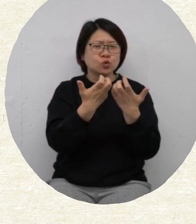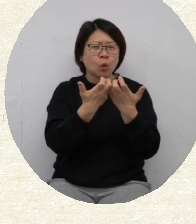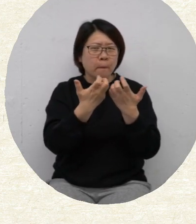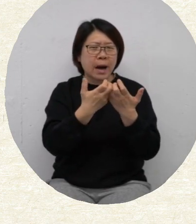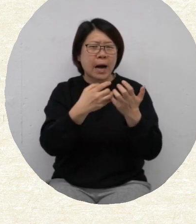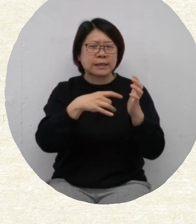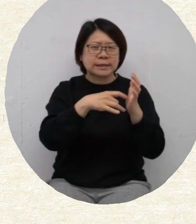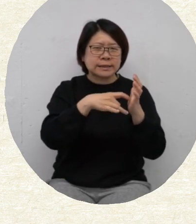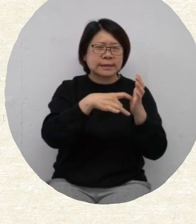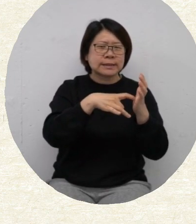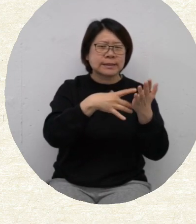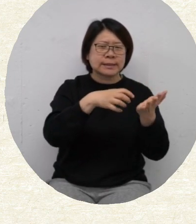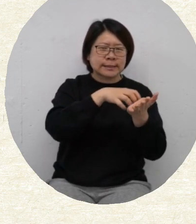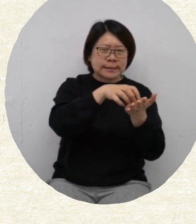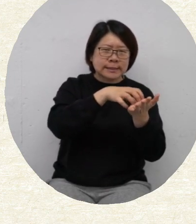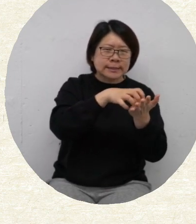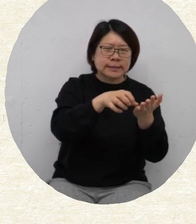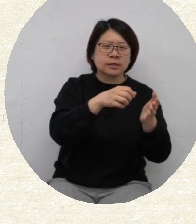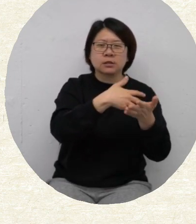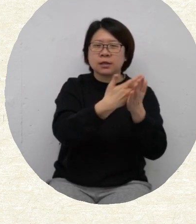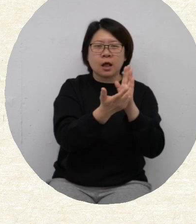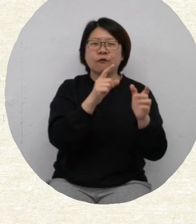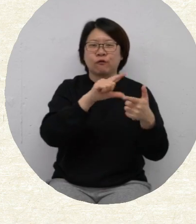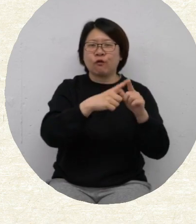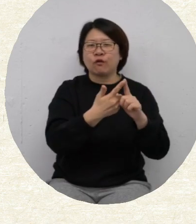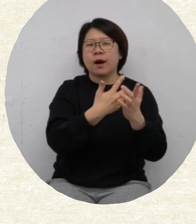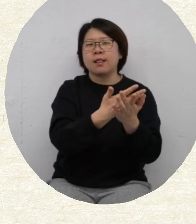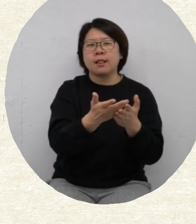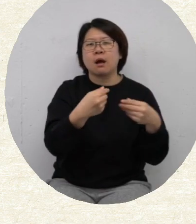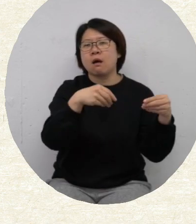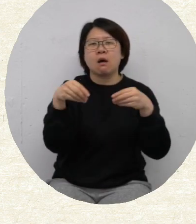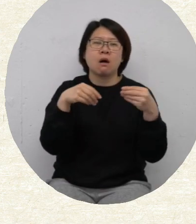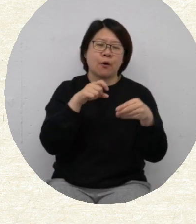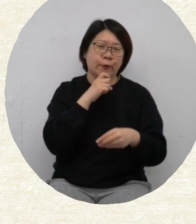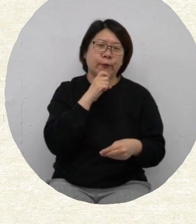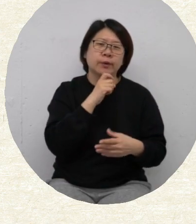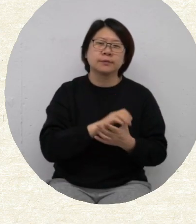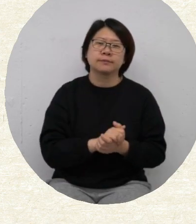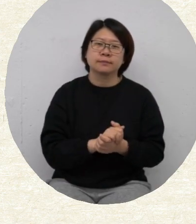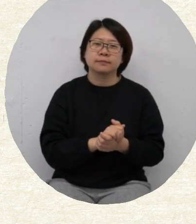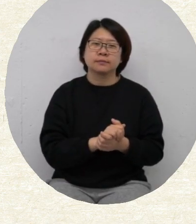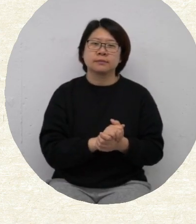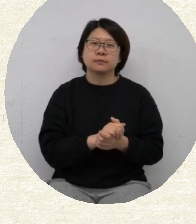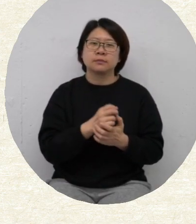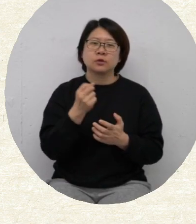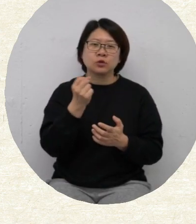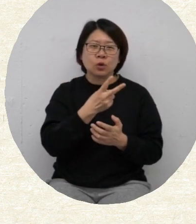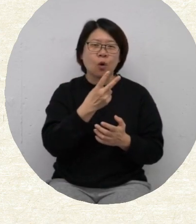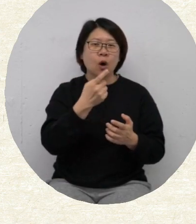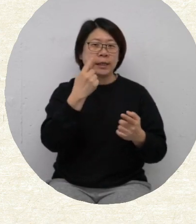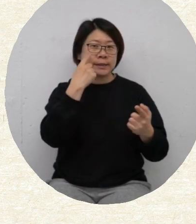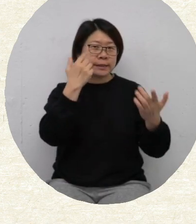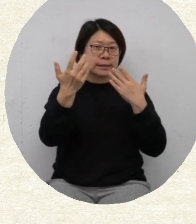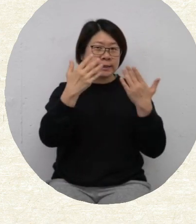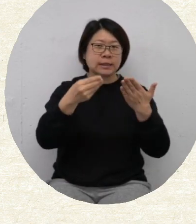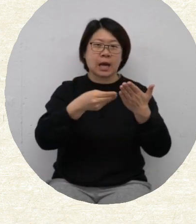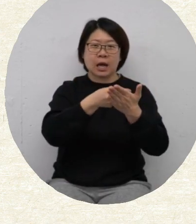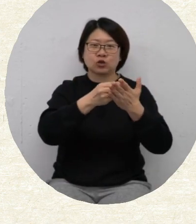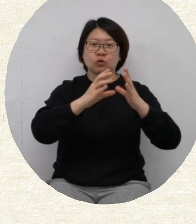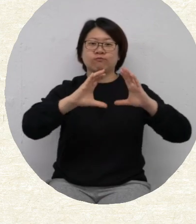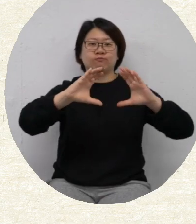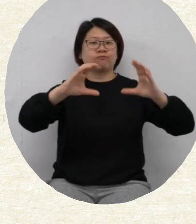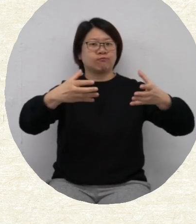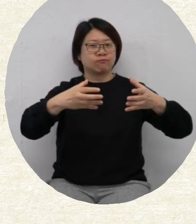digital printing. So printmaking is an area in the art department, visual art department